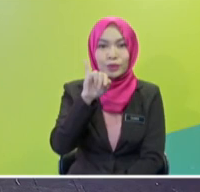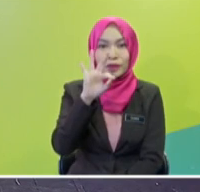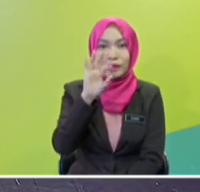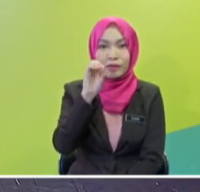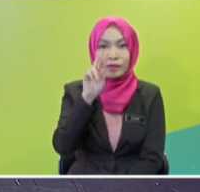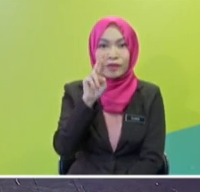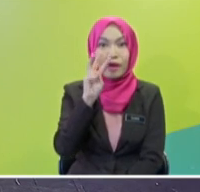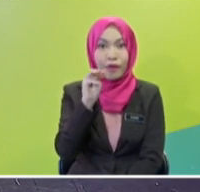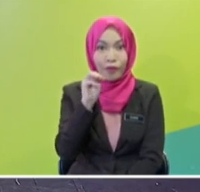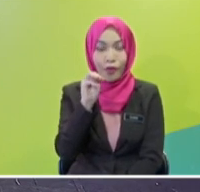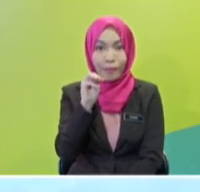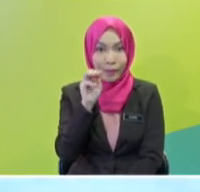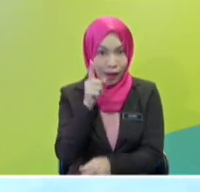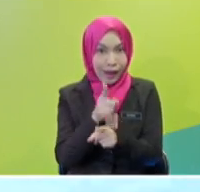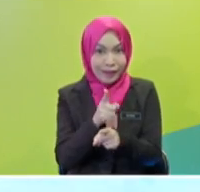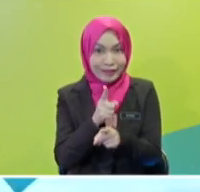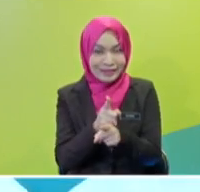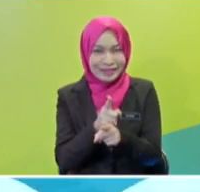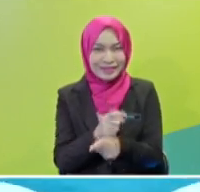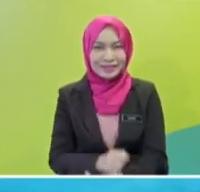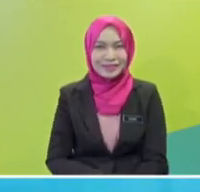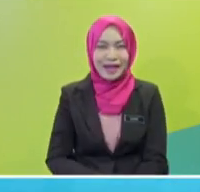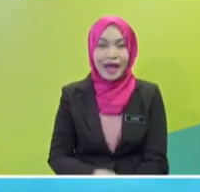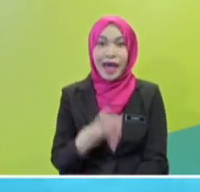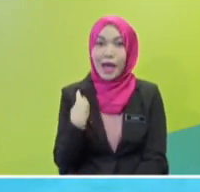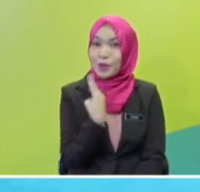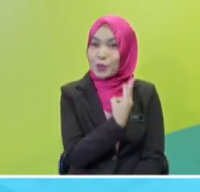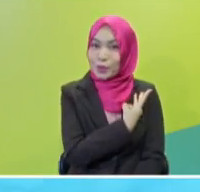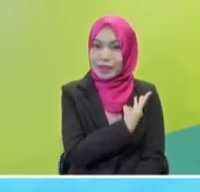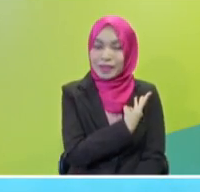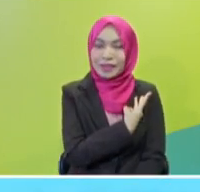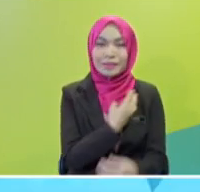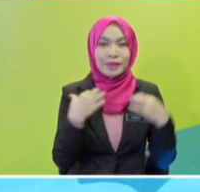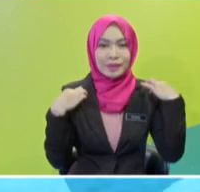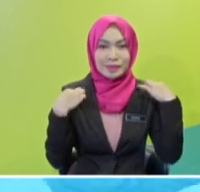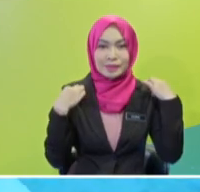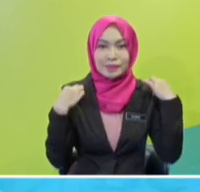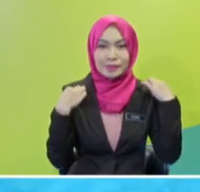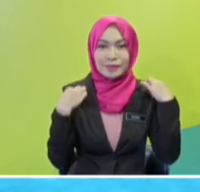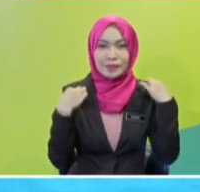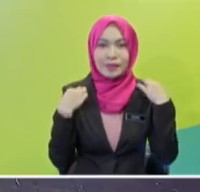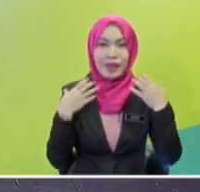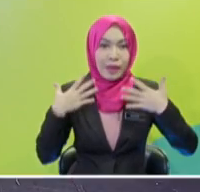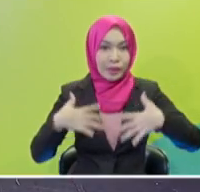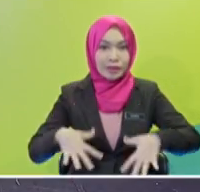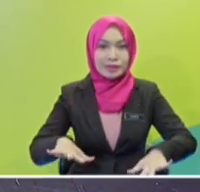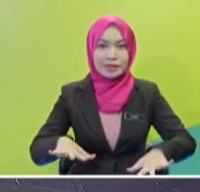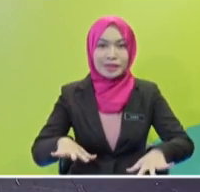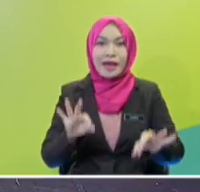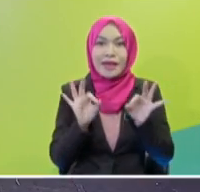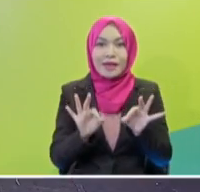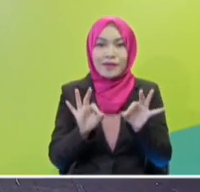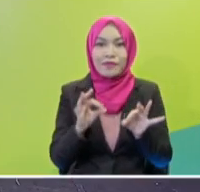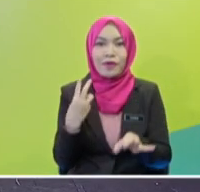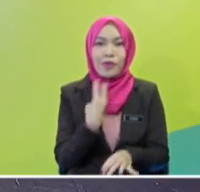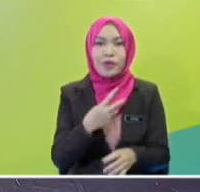then, we wear fancy dresses and clothes mm-hmm. To go to shopping malls. Ah, yes. Everyone gets dressed